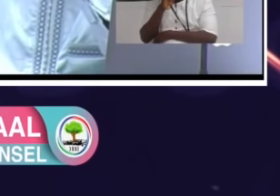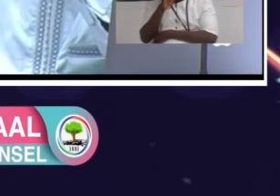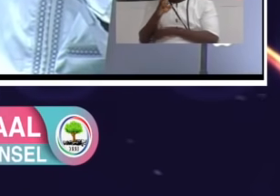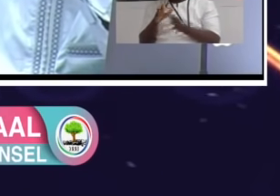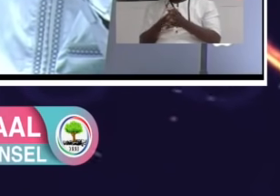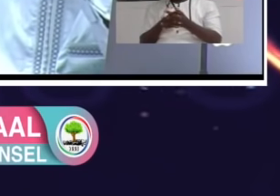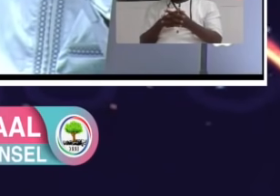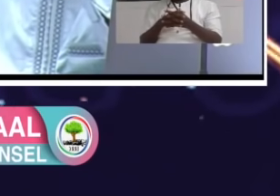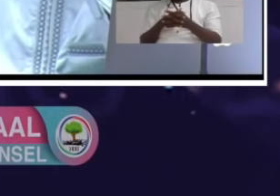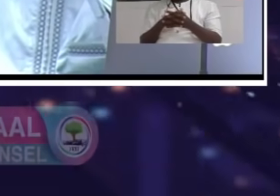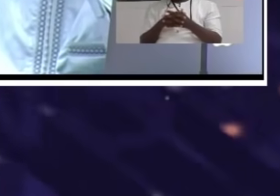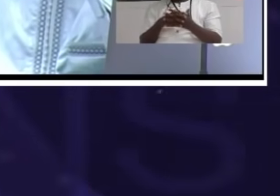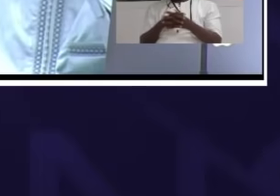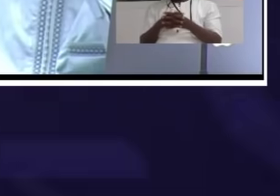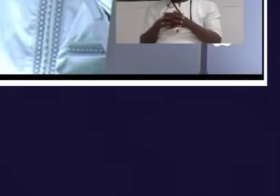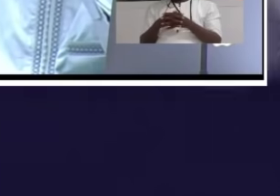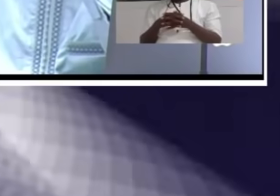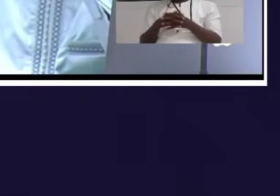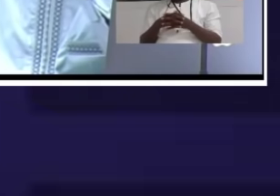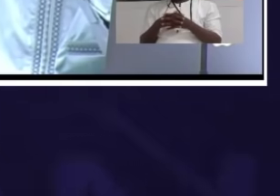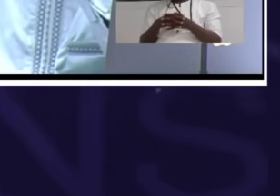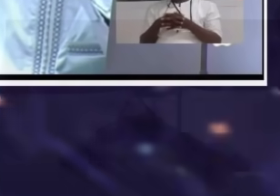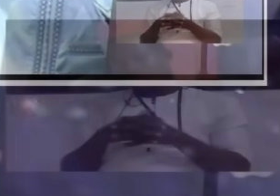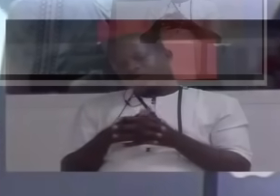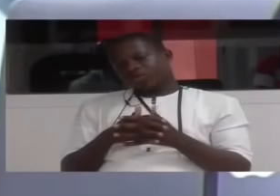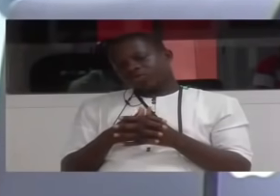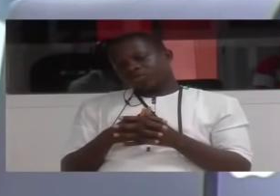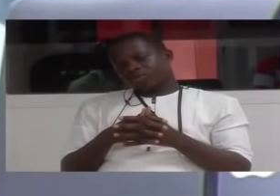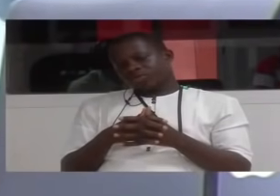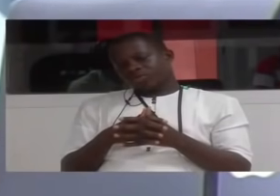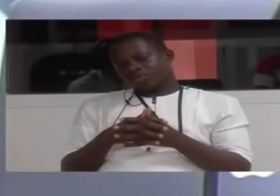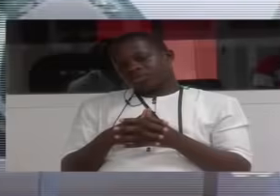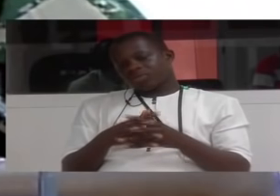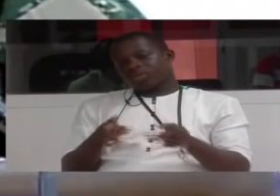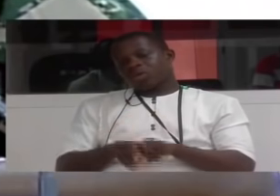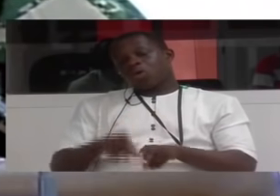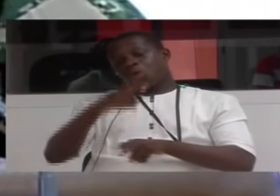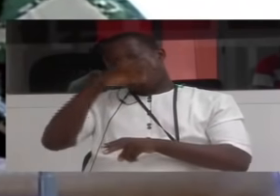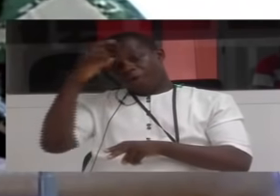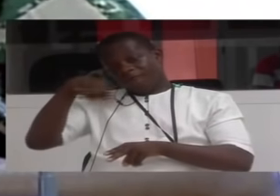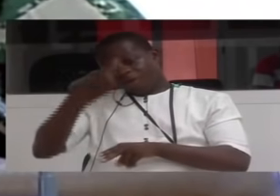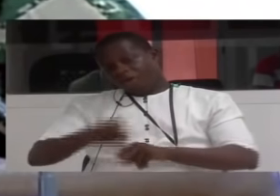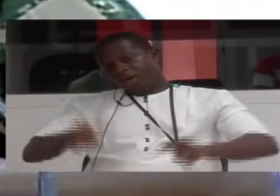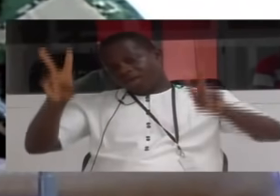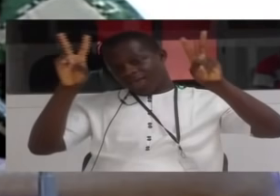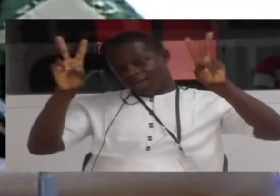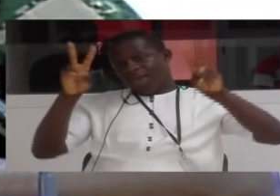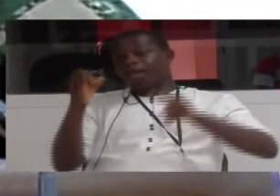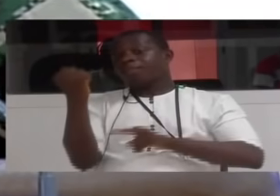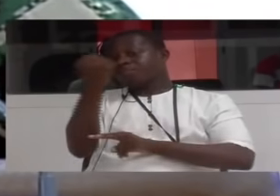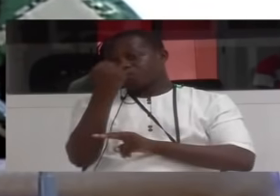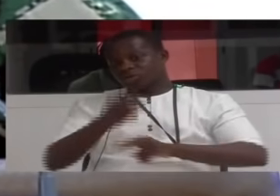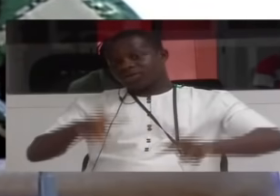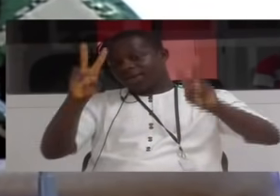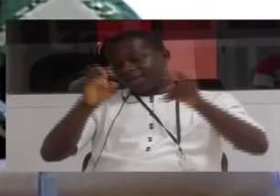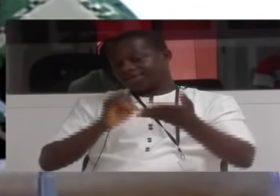no def nonu pour reey ñaari nit ñooñu kan la doon liggey ban nguur la doon di liggey Yaya Jame la doon liggeyal because Yaya Jame moko jot